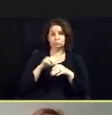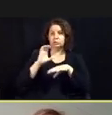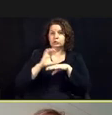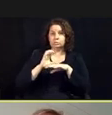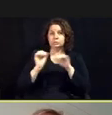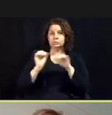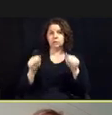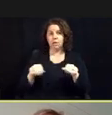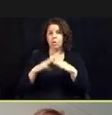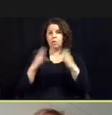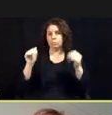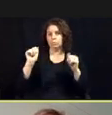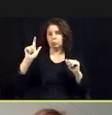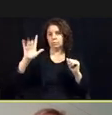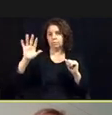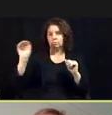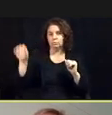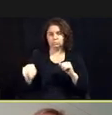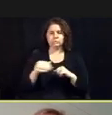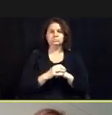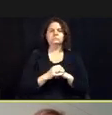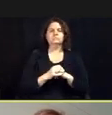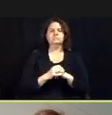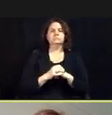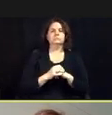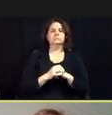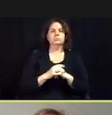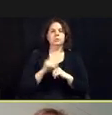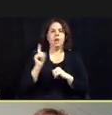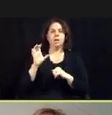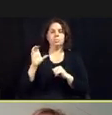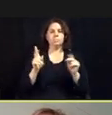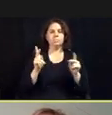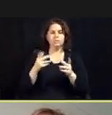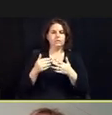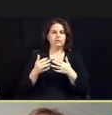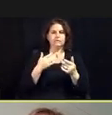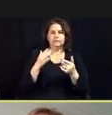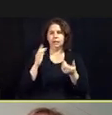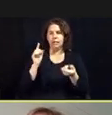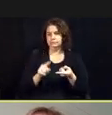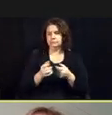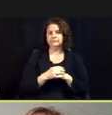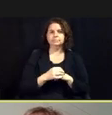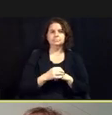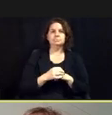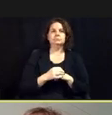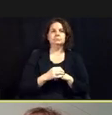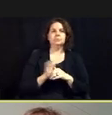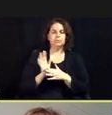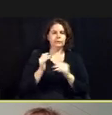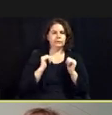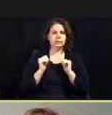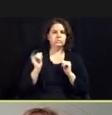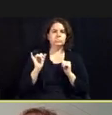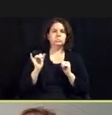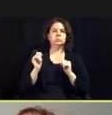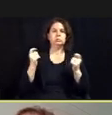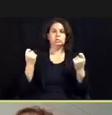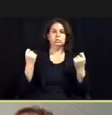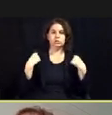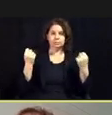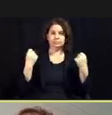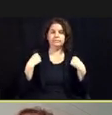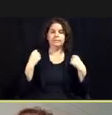100 people, whichever is fewer. Movie theaters, similarly. And then gyms and fitness centers can open indoors at 10% capacity. And libraries